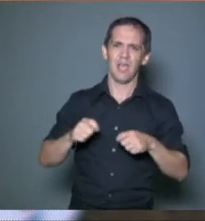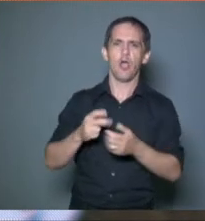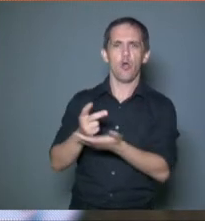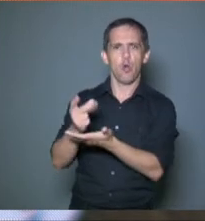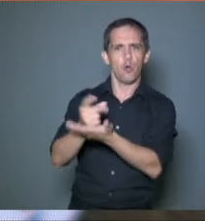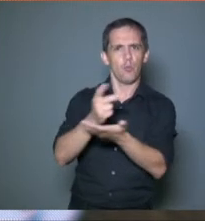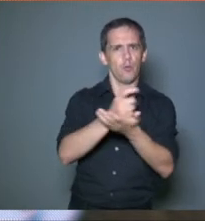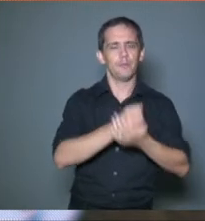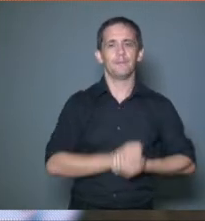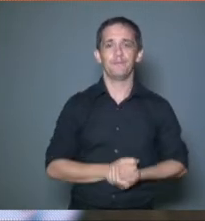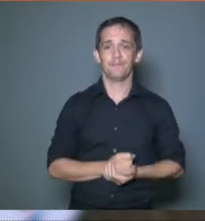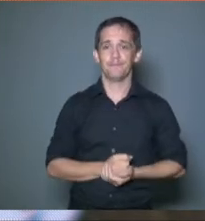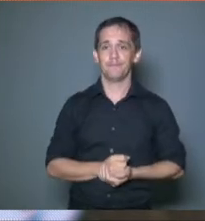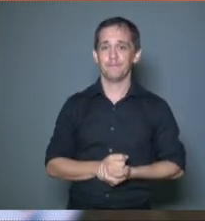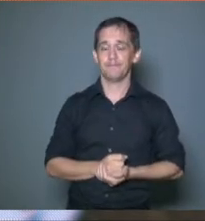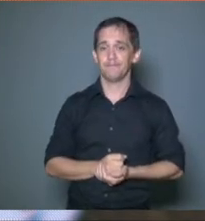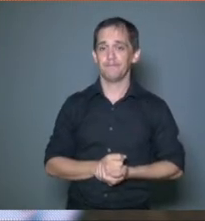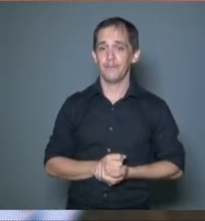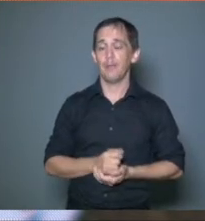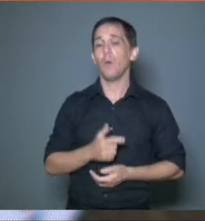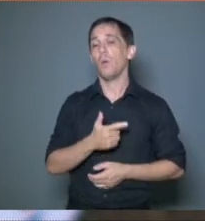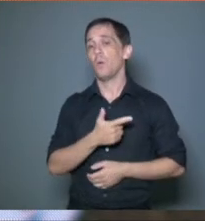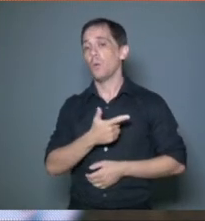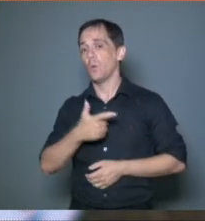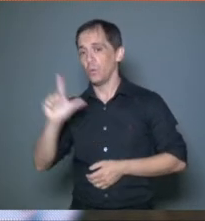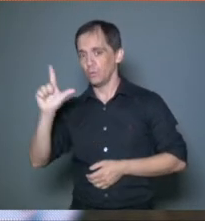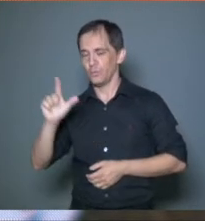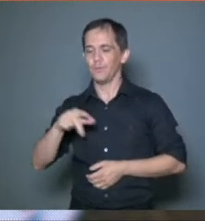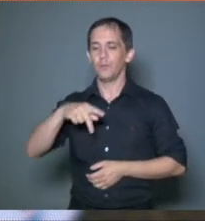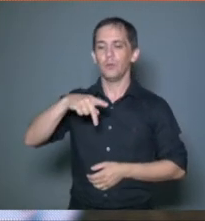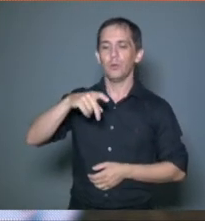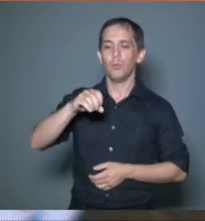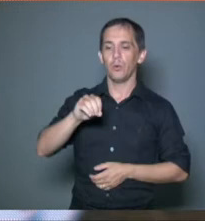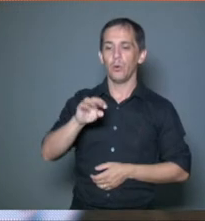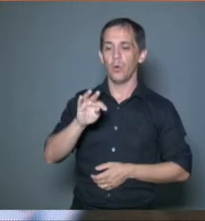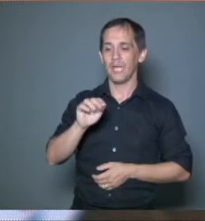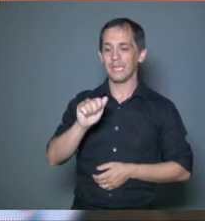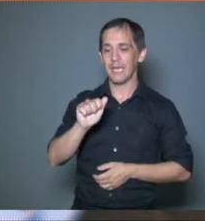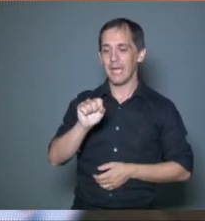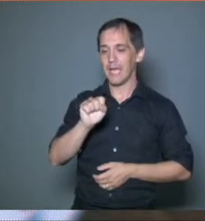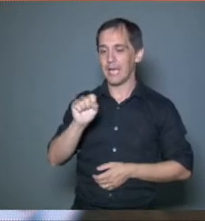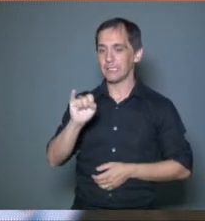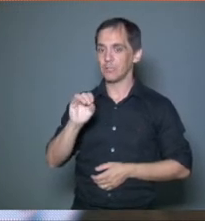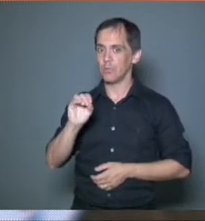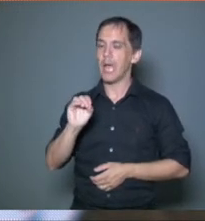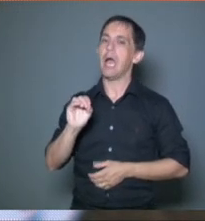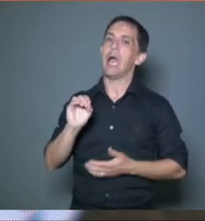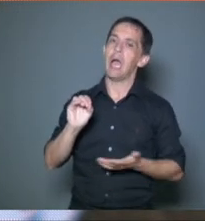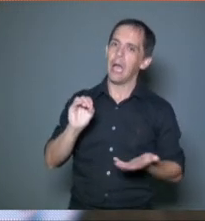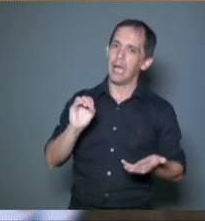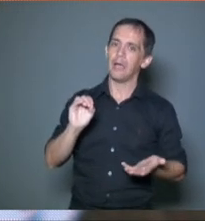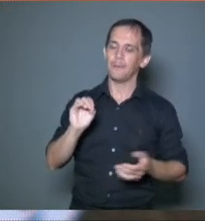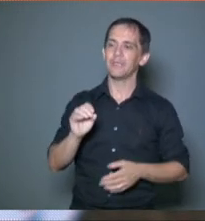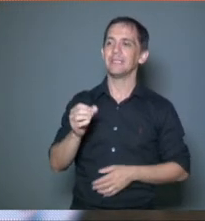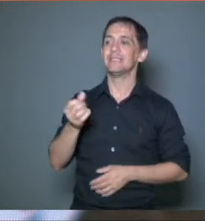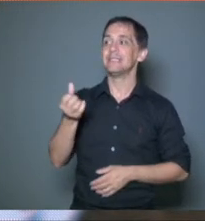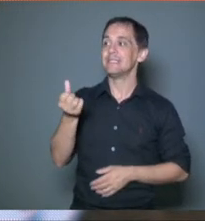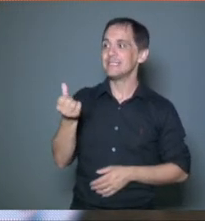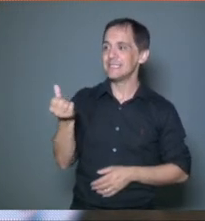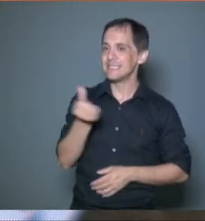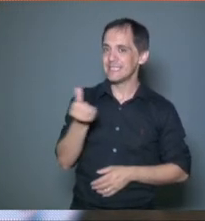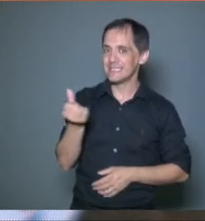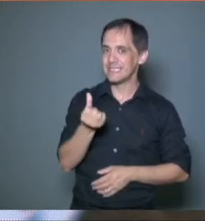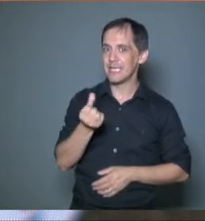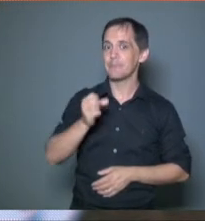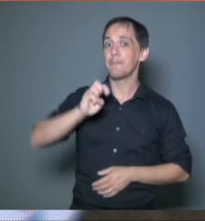of logistics problems caused by the war. The third one, K, potassium, we might have a problem. Out